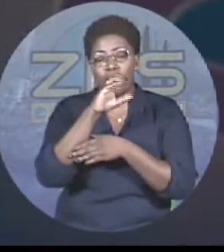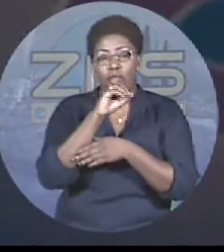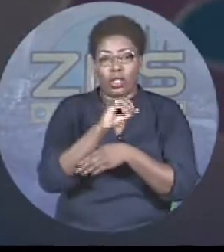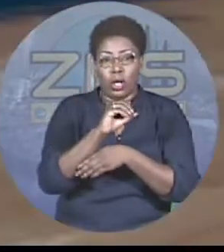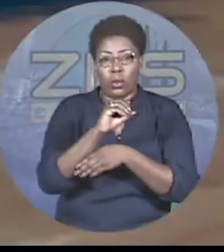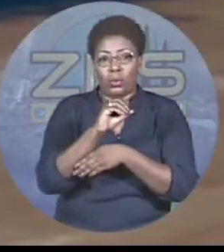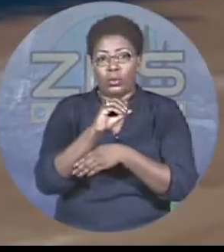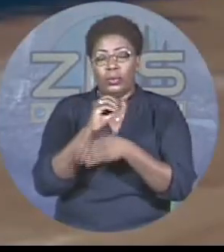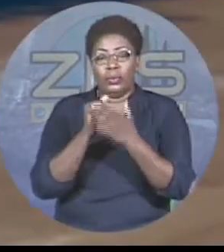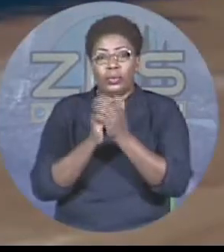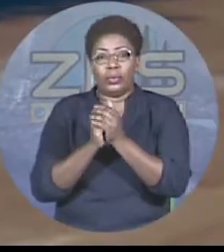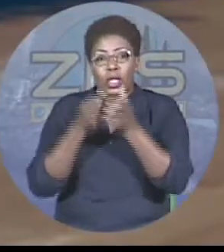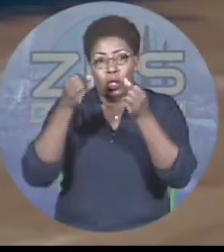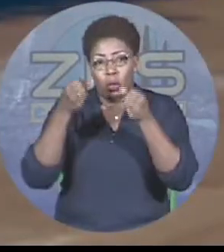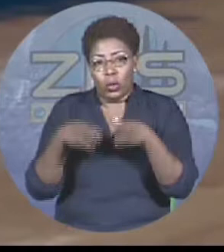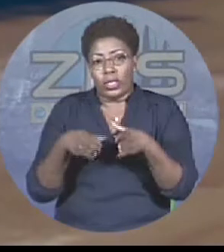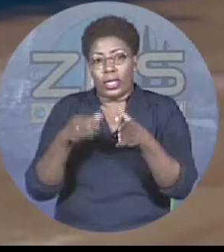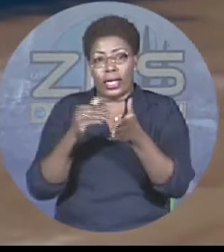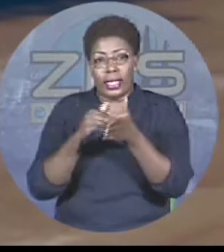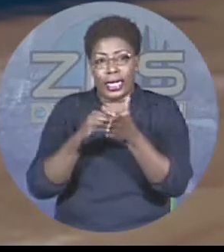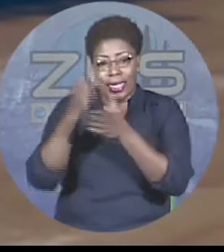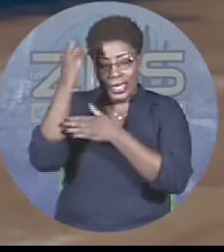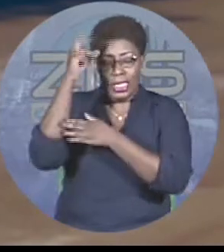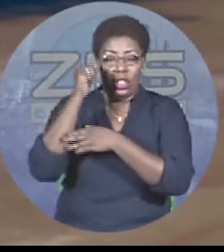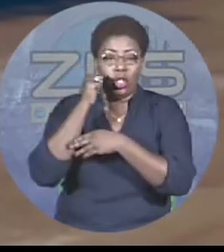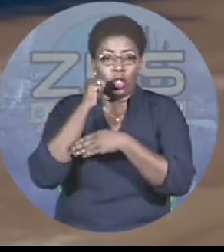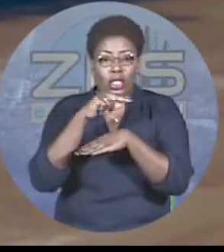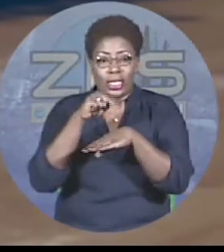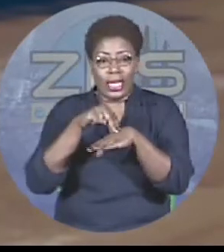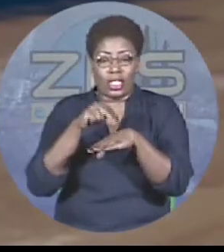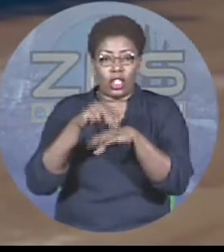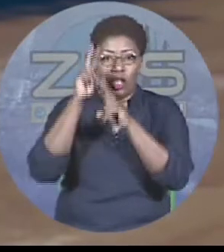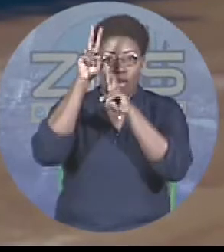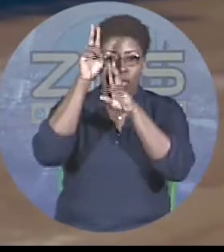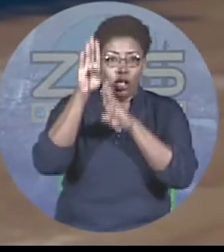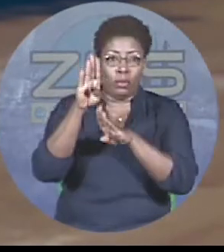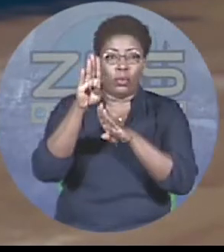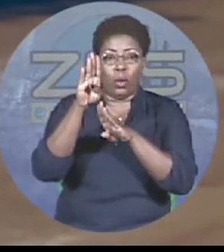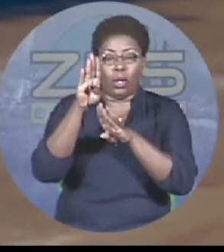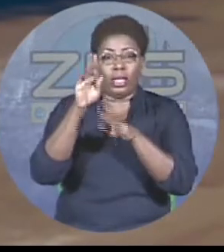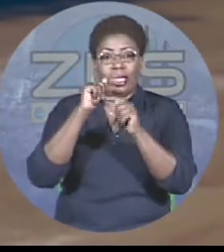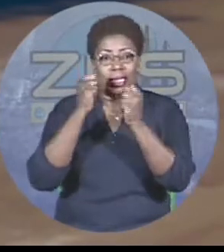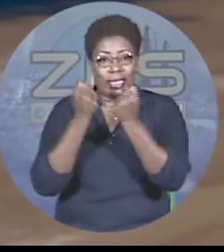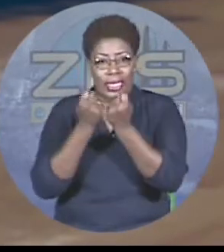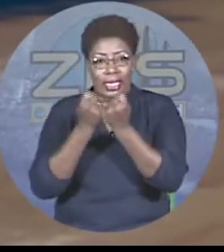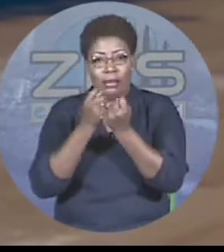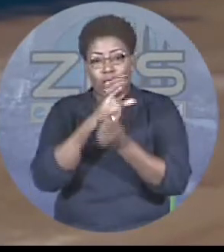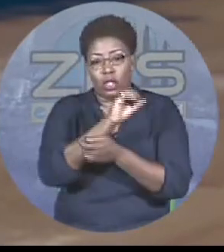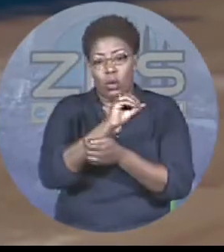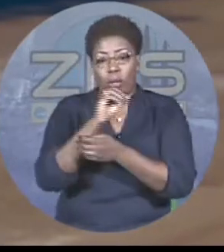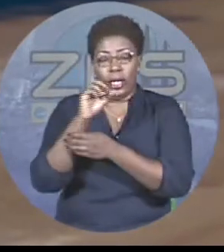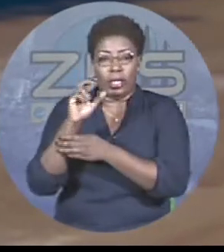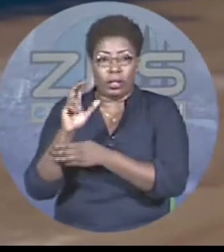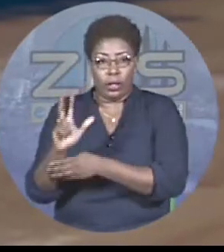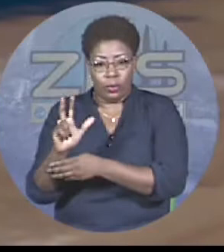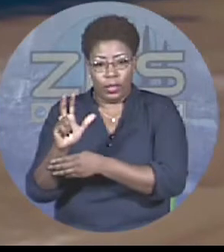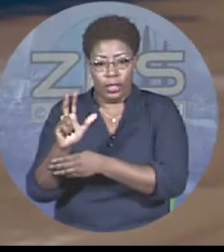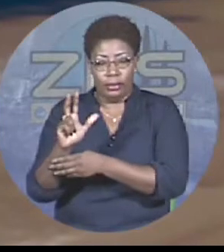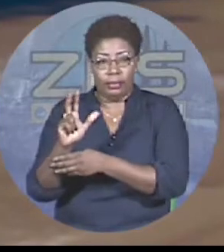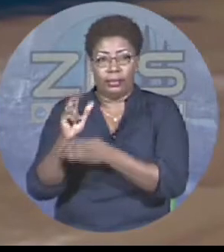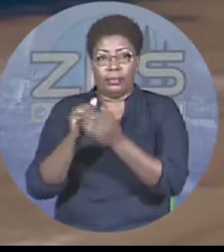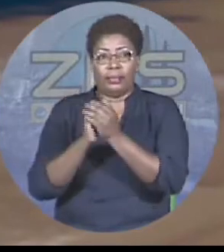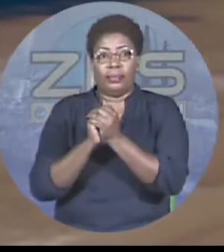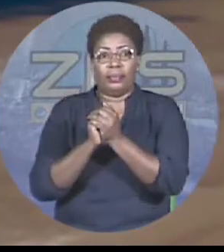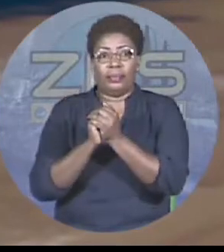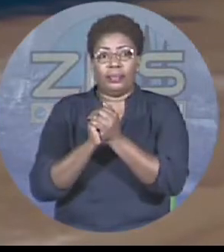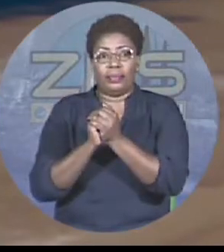83-75. Also losing our senior girls national volleyball team. They are now 0-3. They lost a